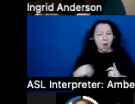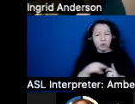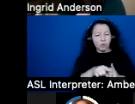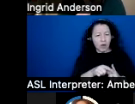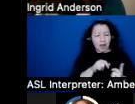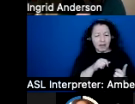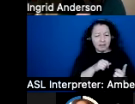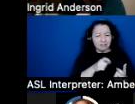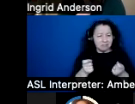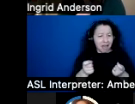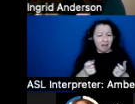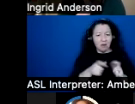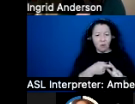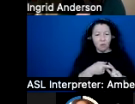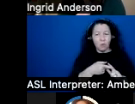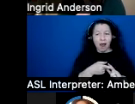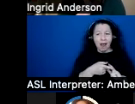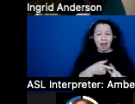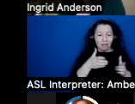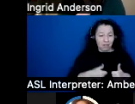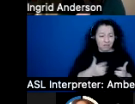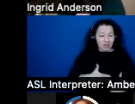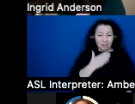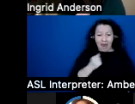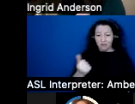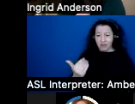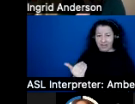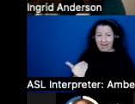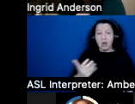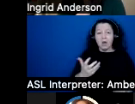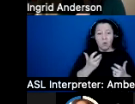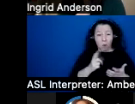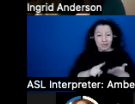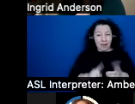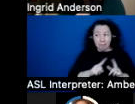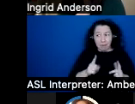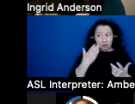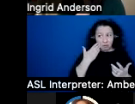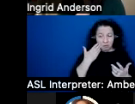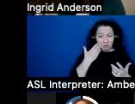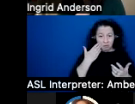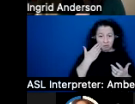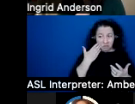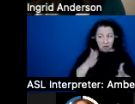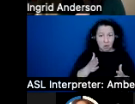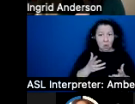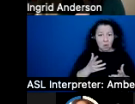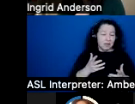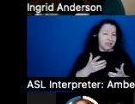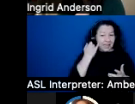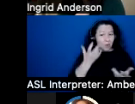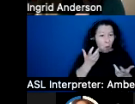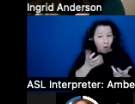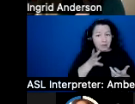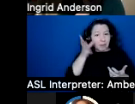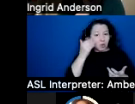when a victim is, say, 15 years old and wants to get an exam, but isn't sure she wants parents to know she was raped? Do you still need